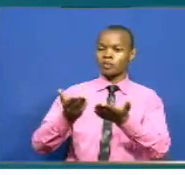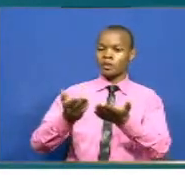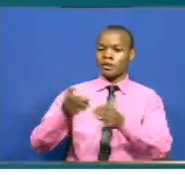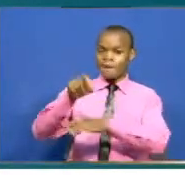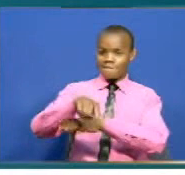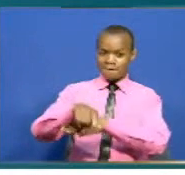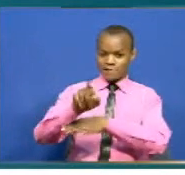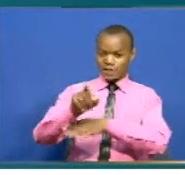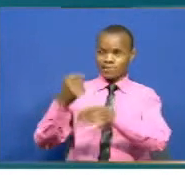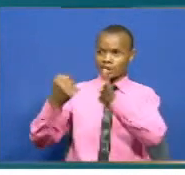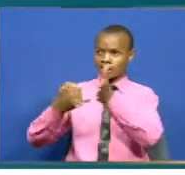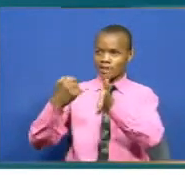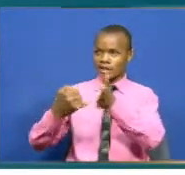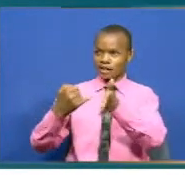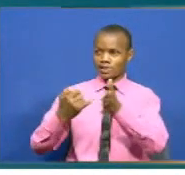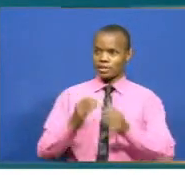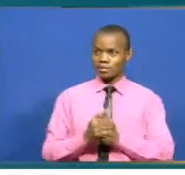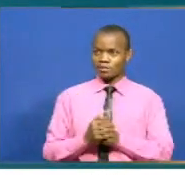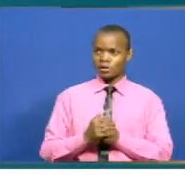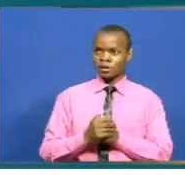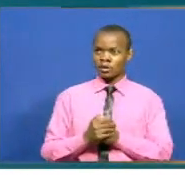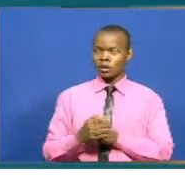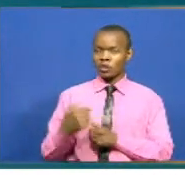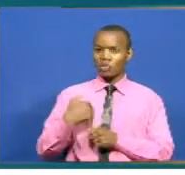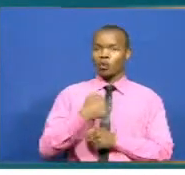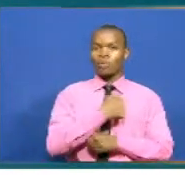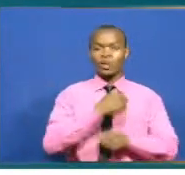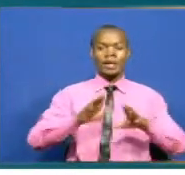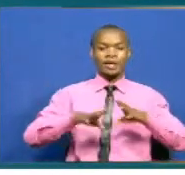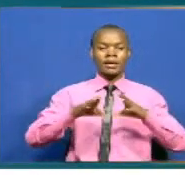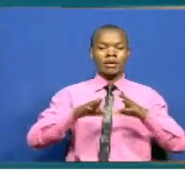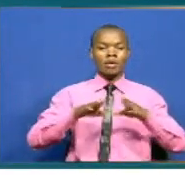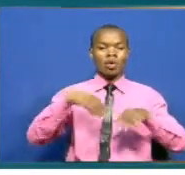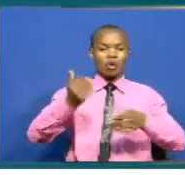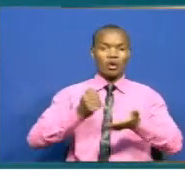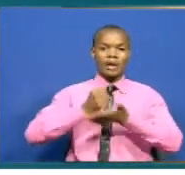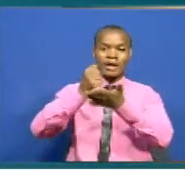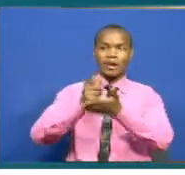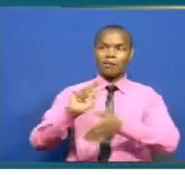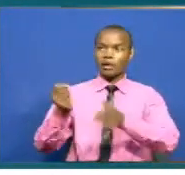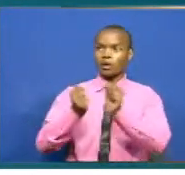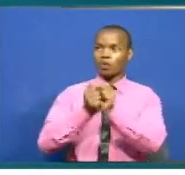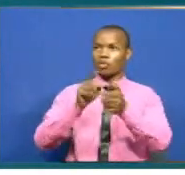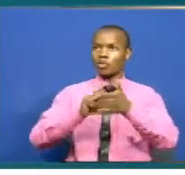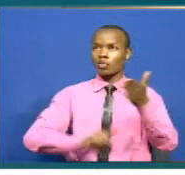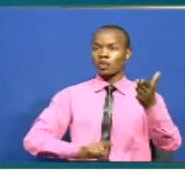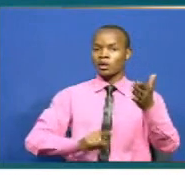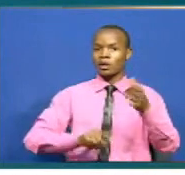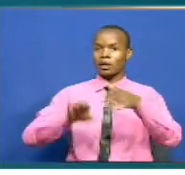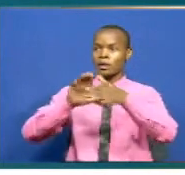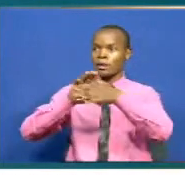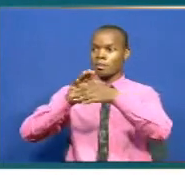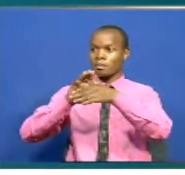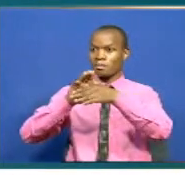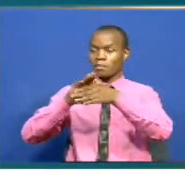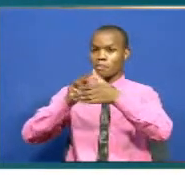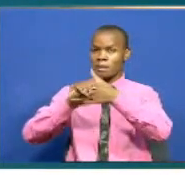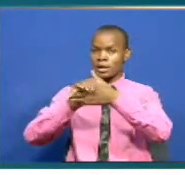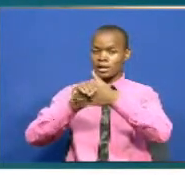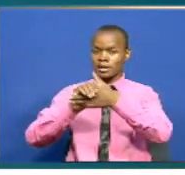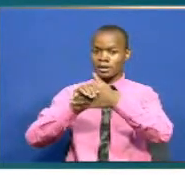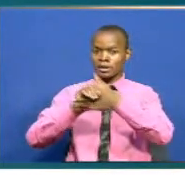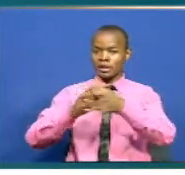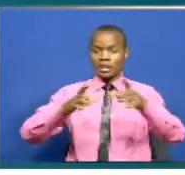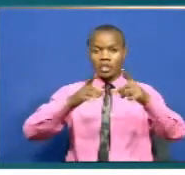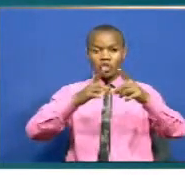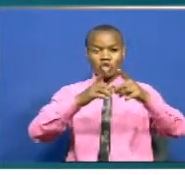industry. We feed Kenya with meat. You know, the nice sausages that you find in the